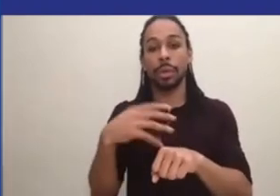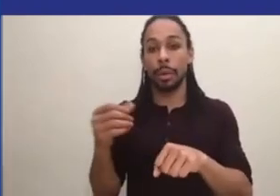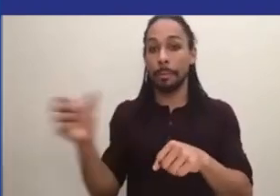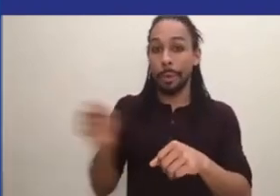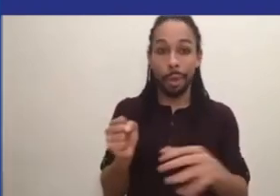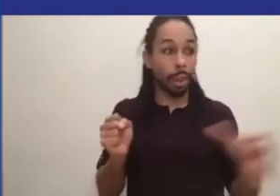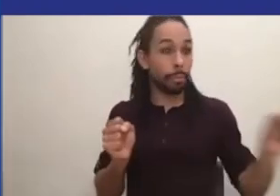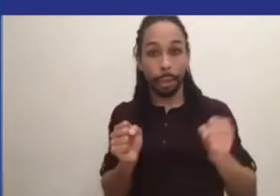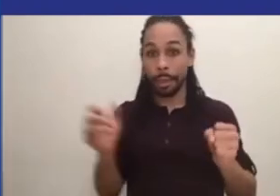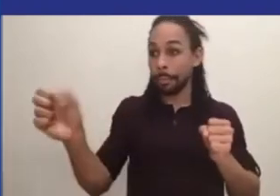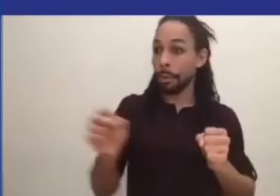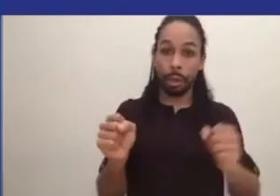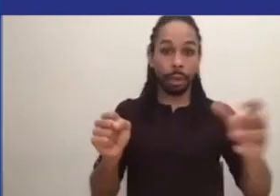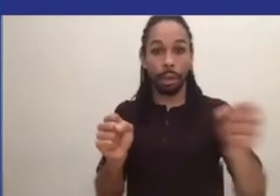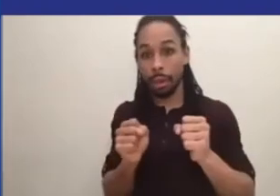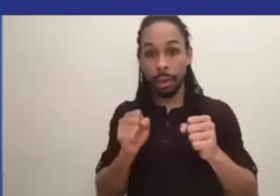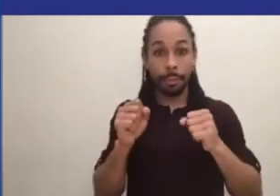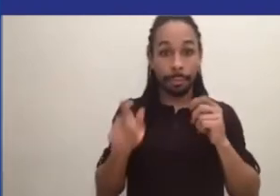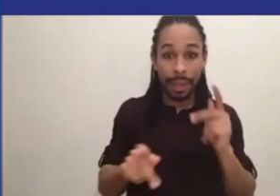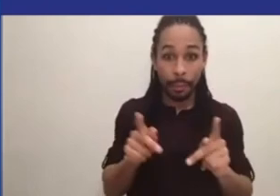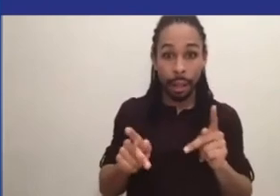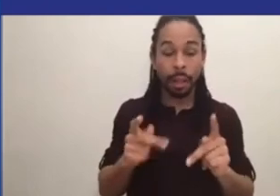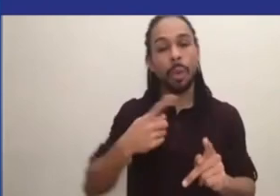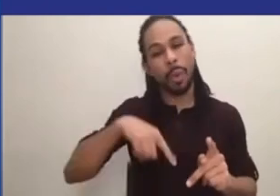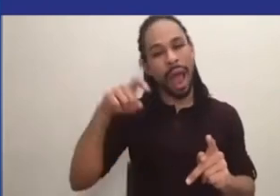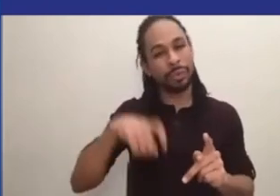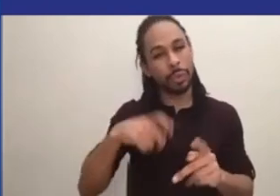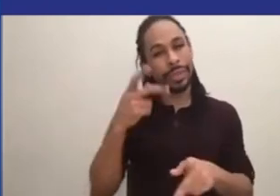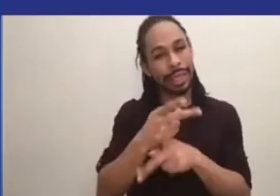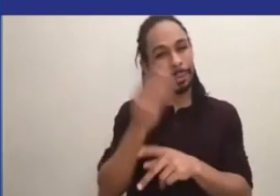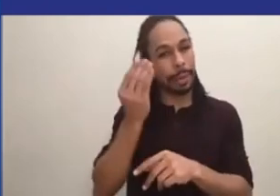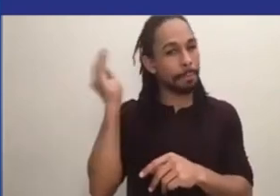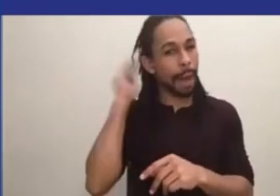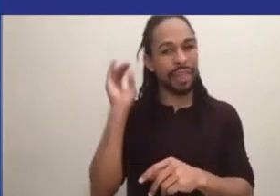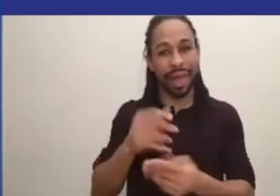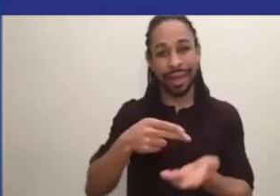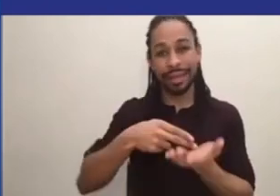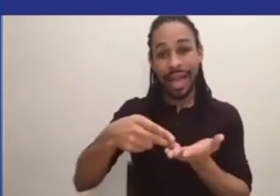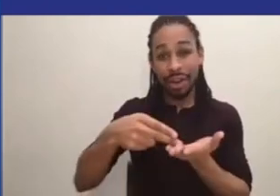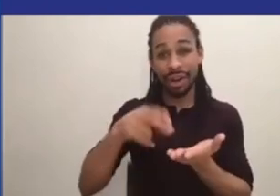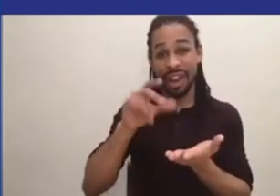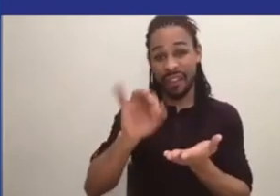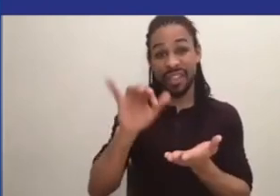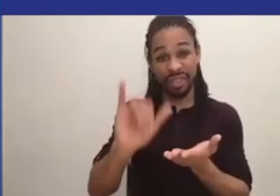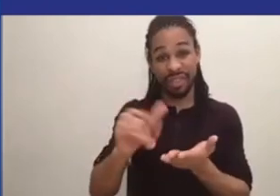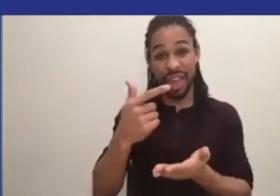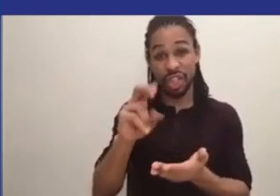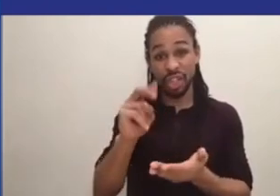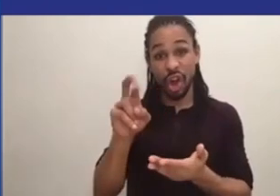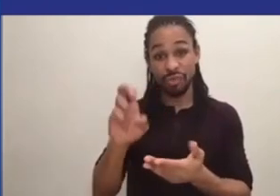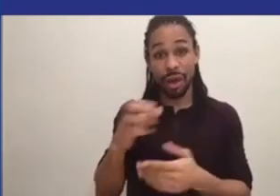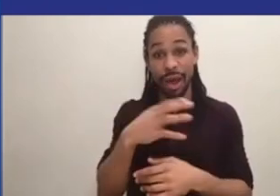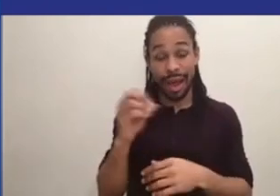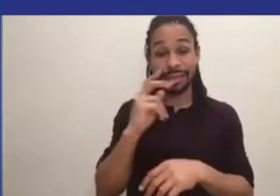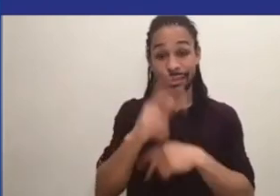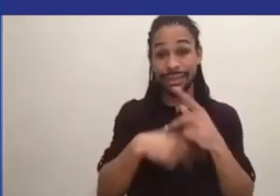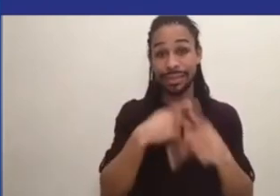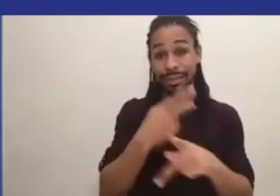with us, you have to also keep in mind the integrity of that genre, the integrity of that style. The